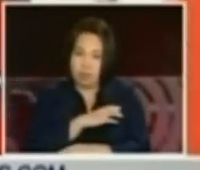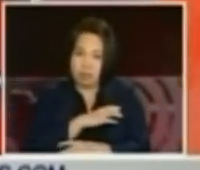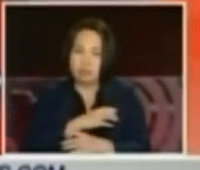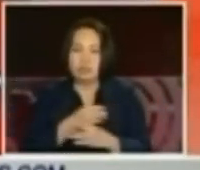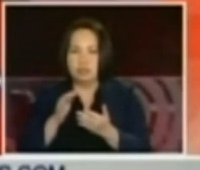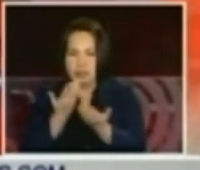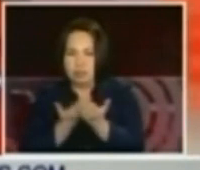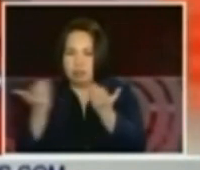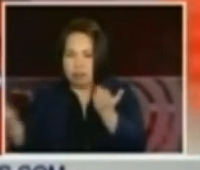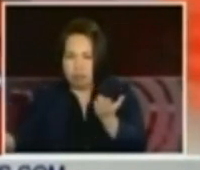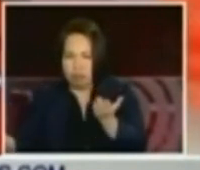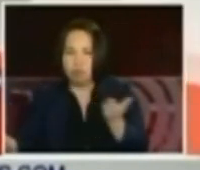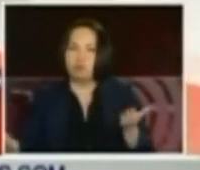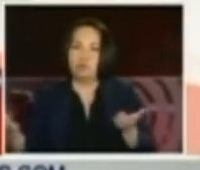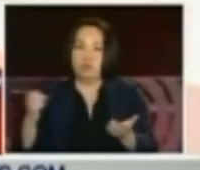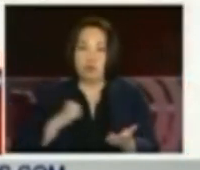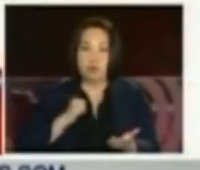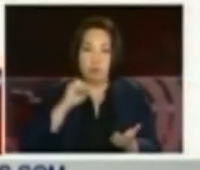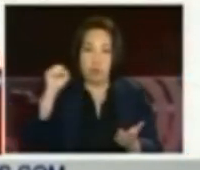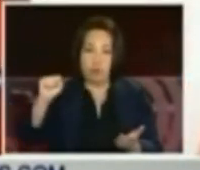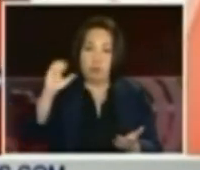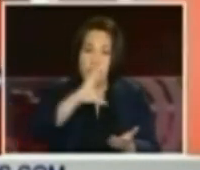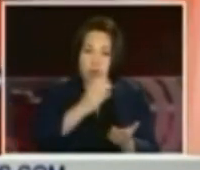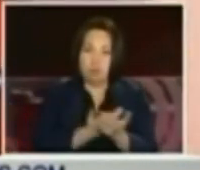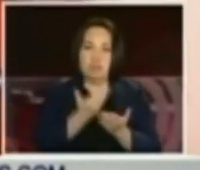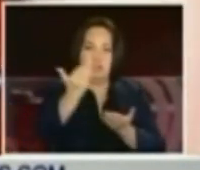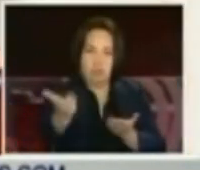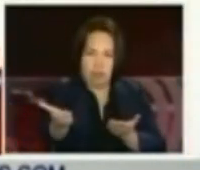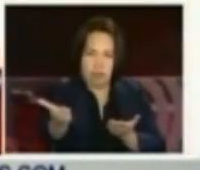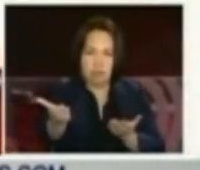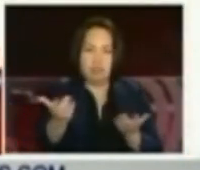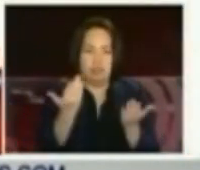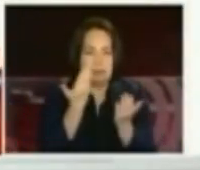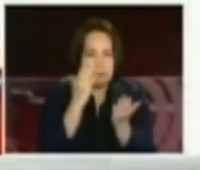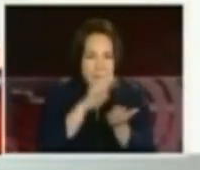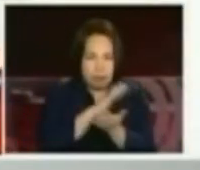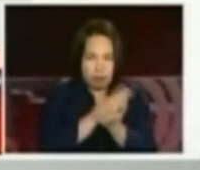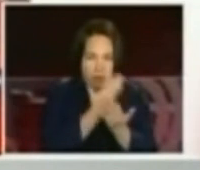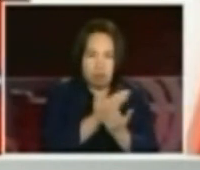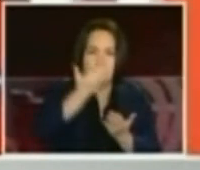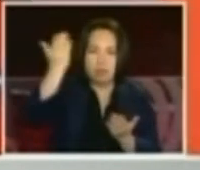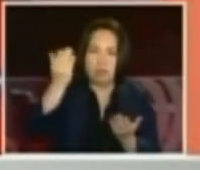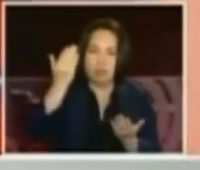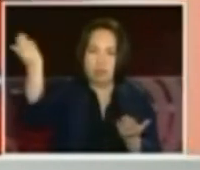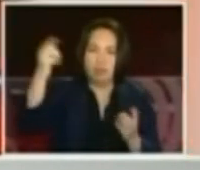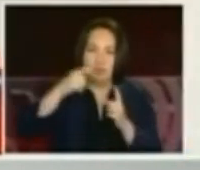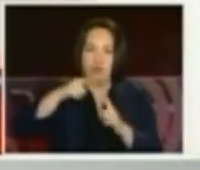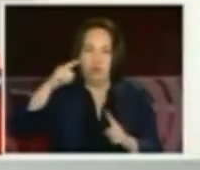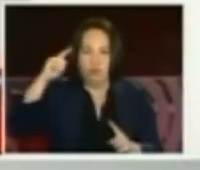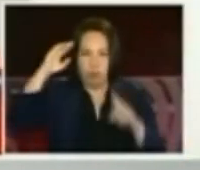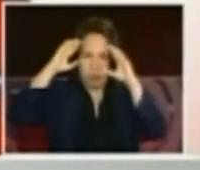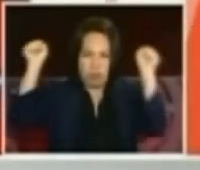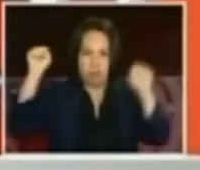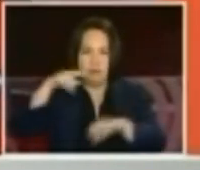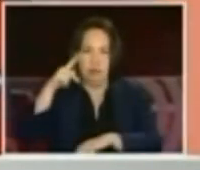Council, and the President of the Republic of the Philippines. So ordered. Majority floor leader. Mr.